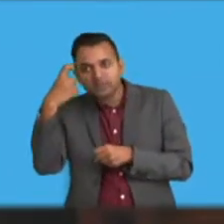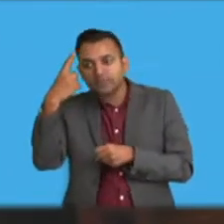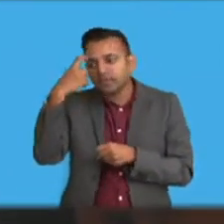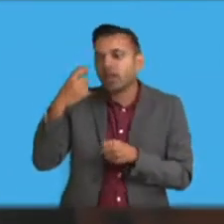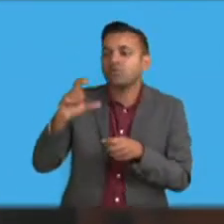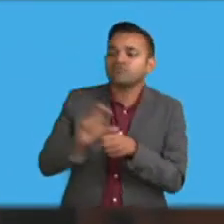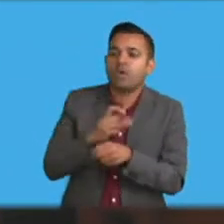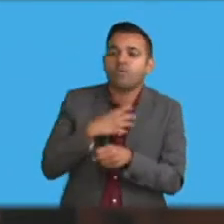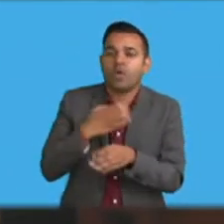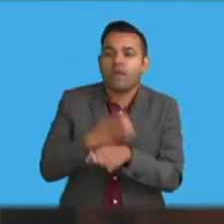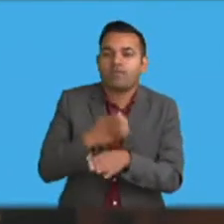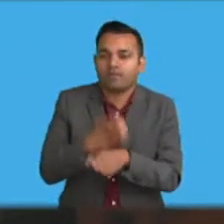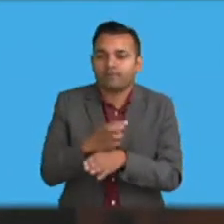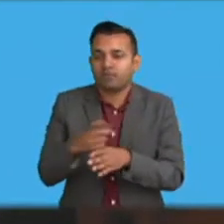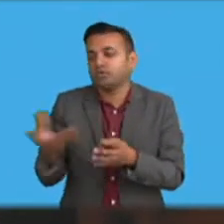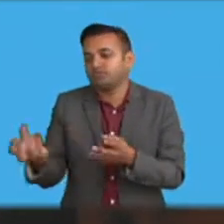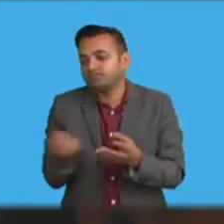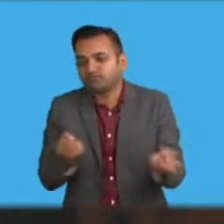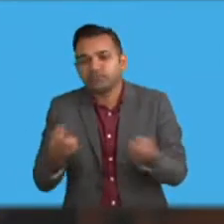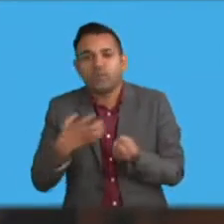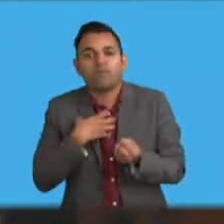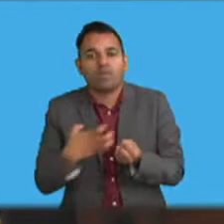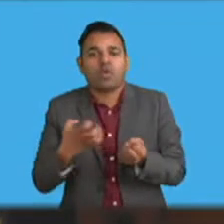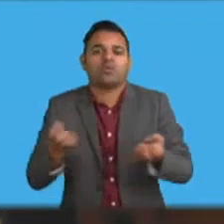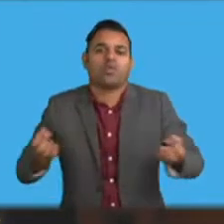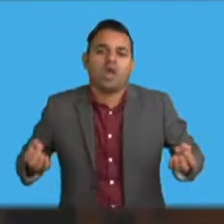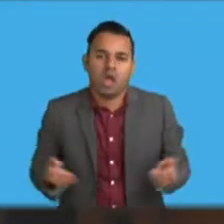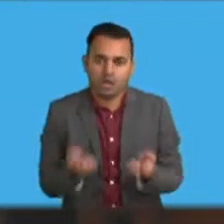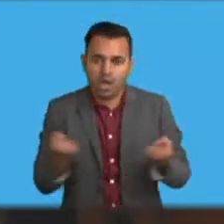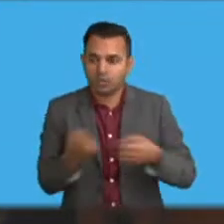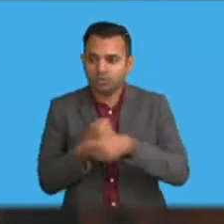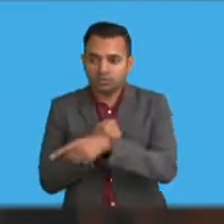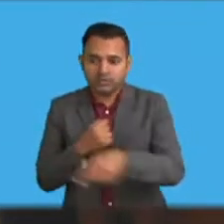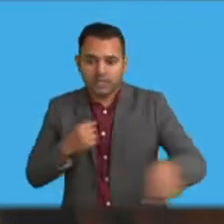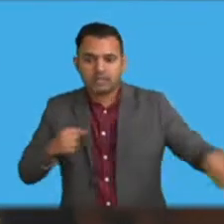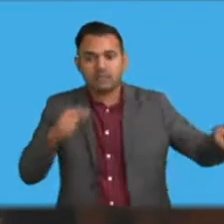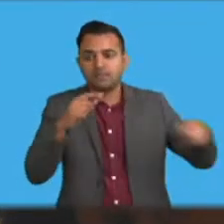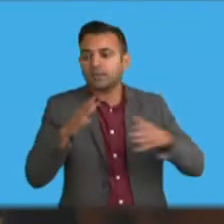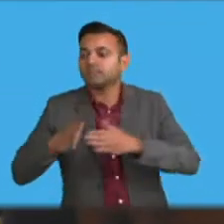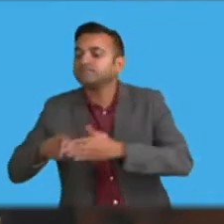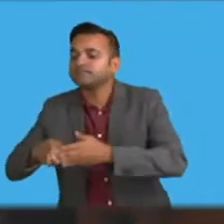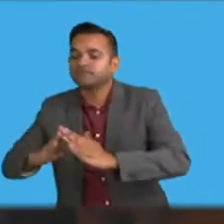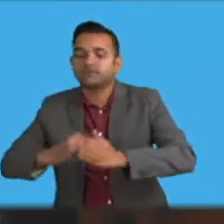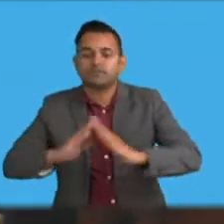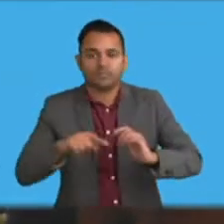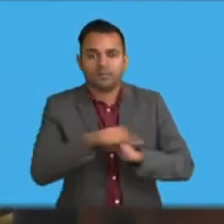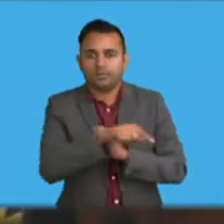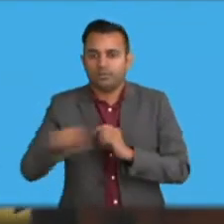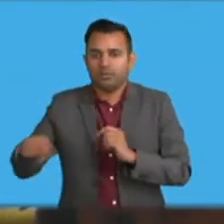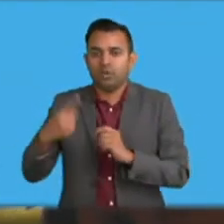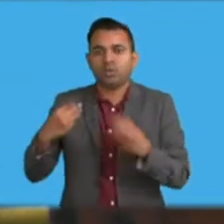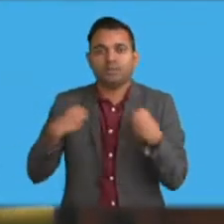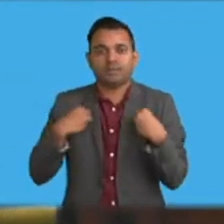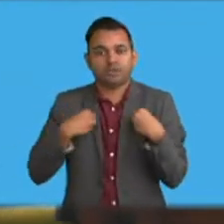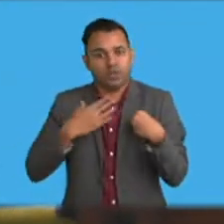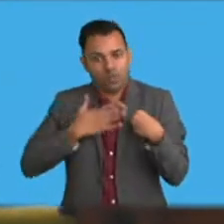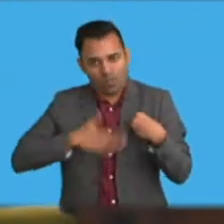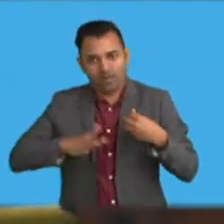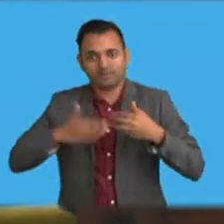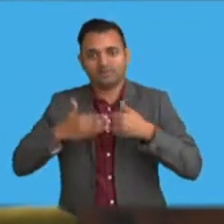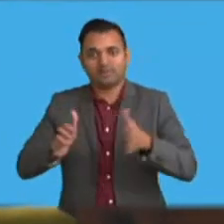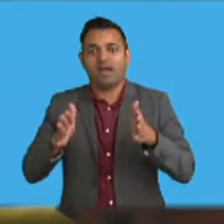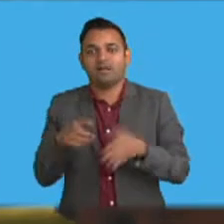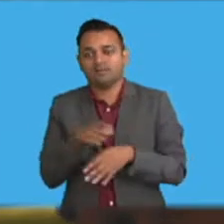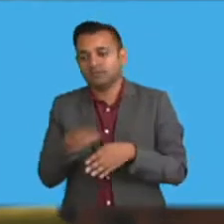and stimulating entrepreneurship, eradicating poverty, and advancing the livelihoods of all Fijians, including the young and